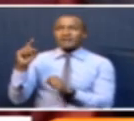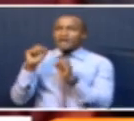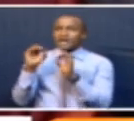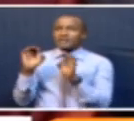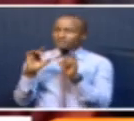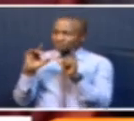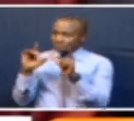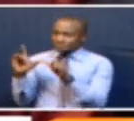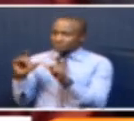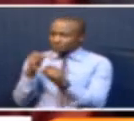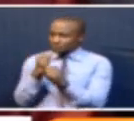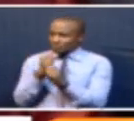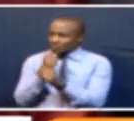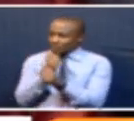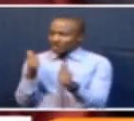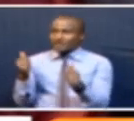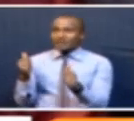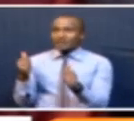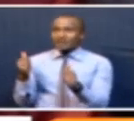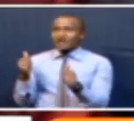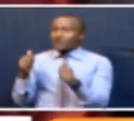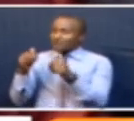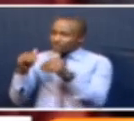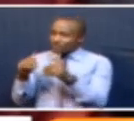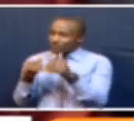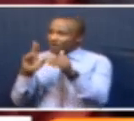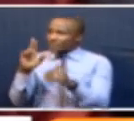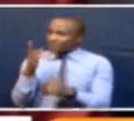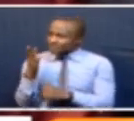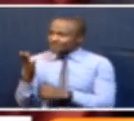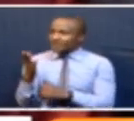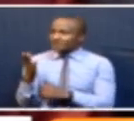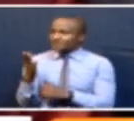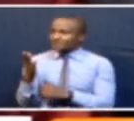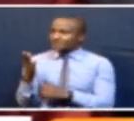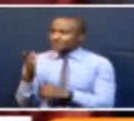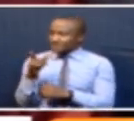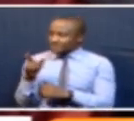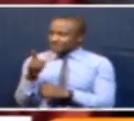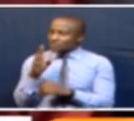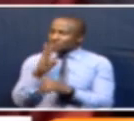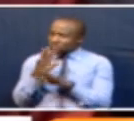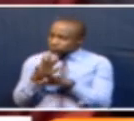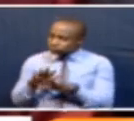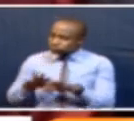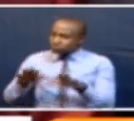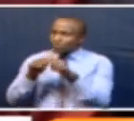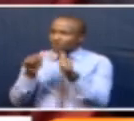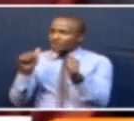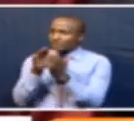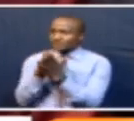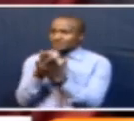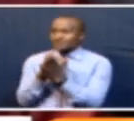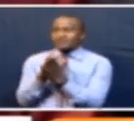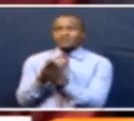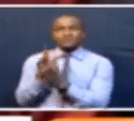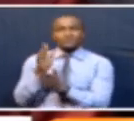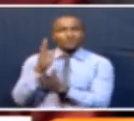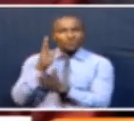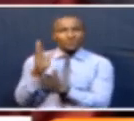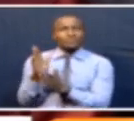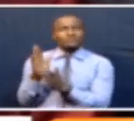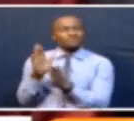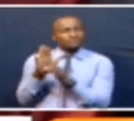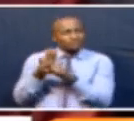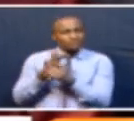was the licensing done properly, was there follow-up, was the dam properly maintained, and that sort of stuff. So it's going to be very holistic from